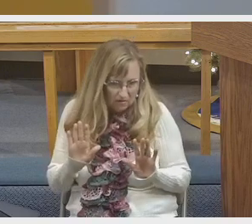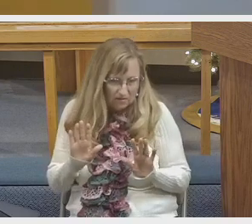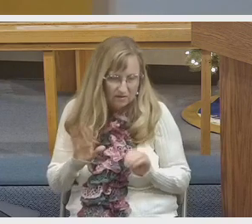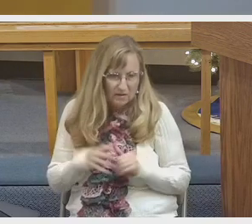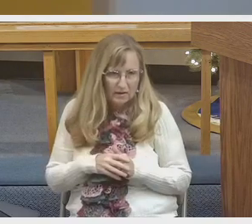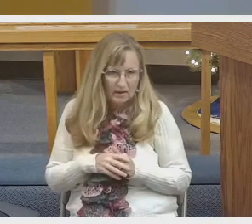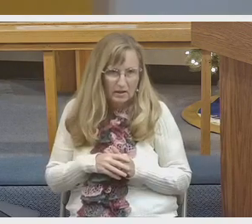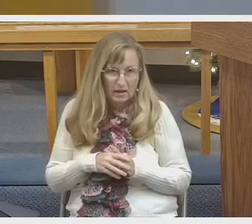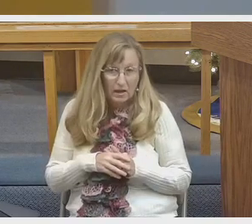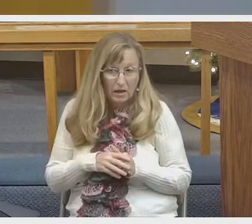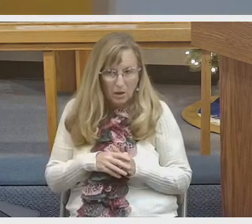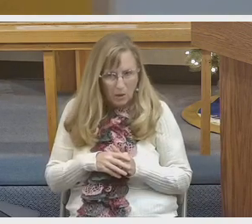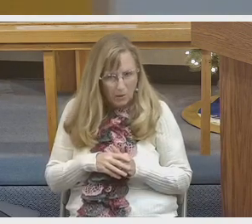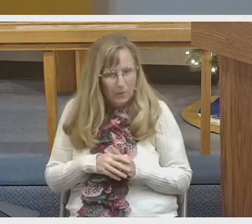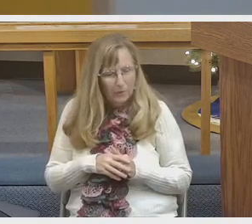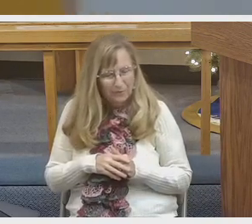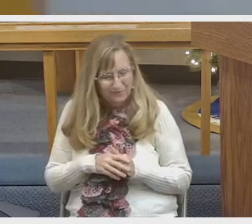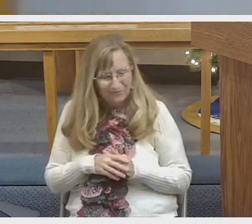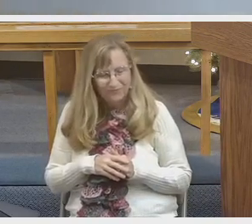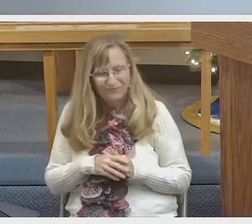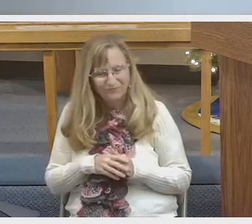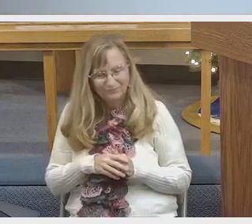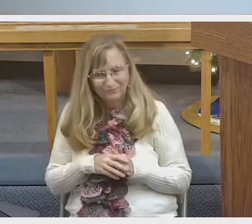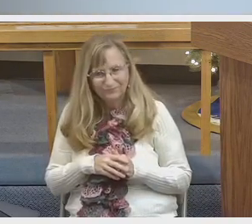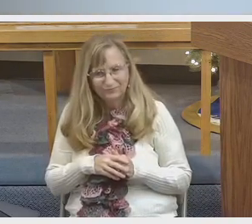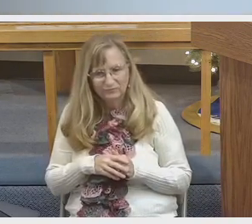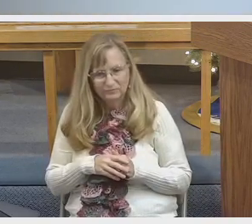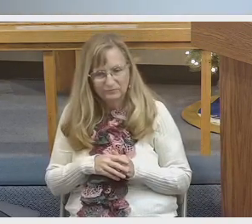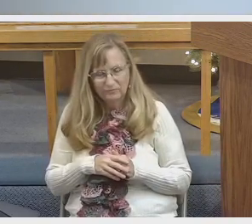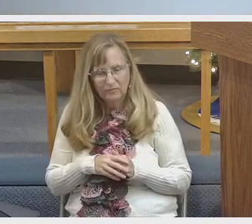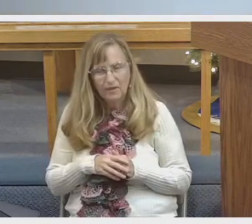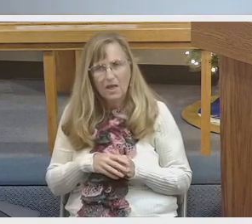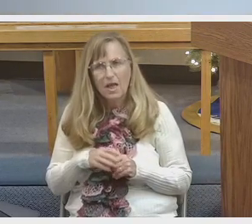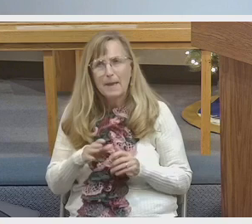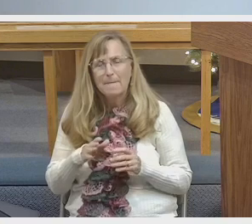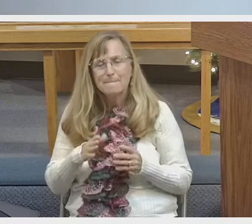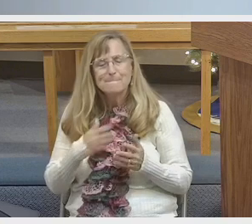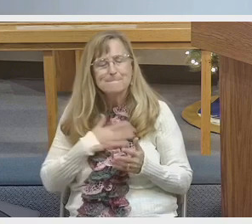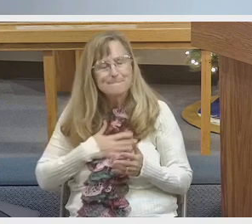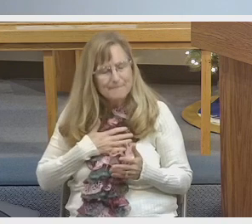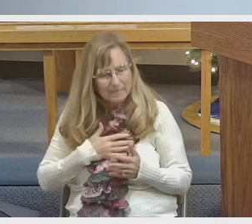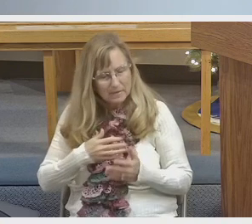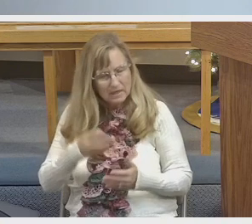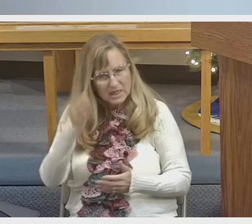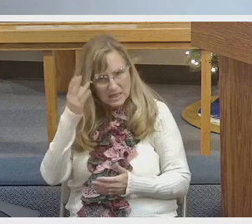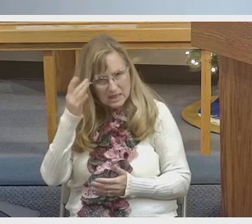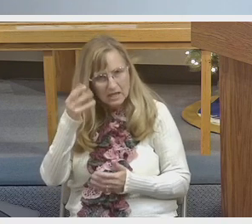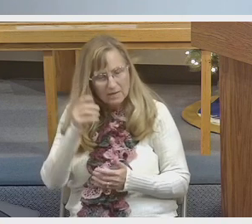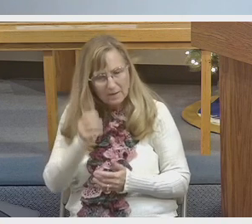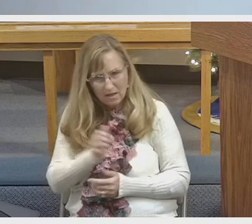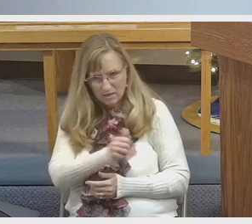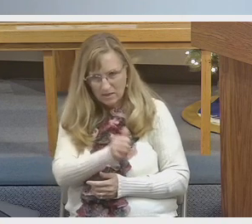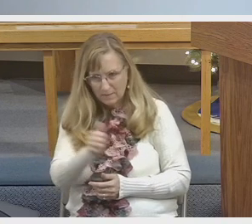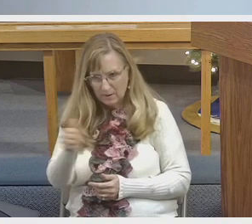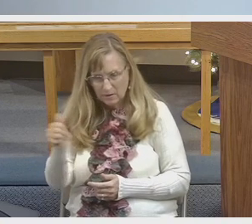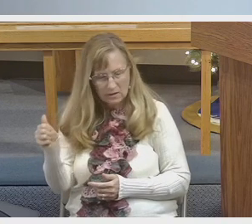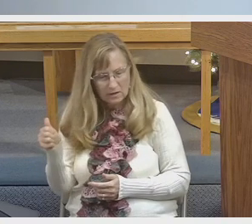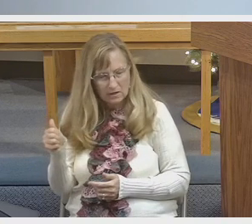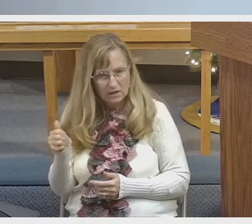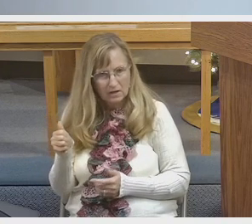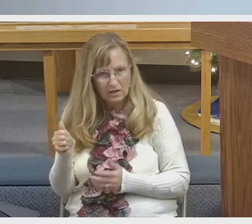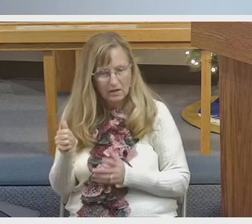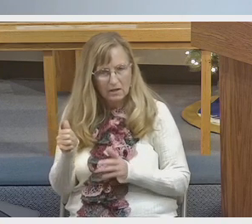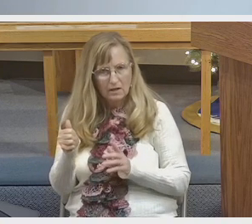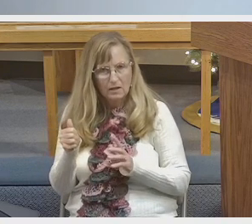I want you for this morning to think about the person that is your best